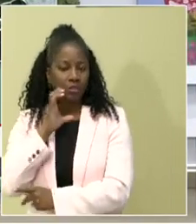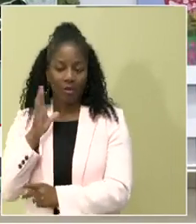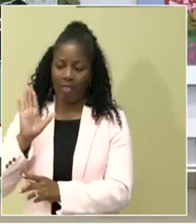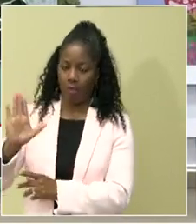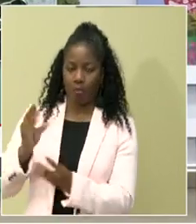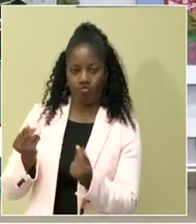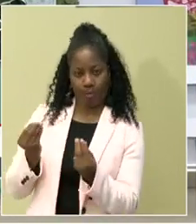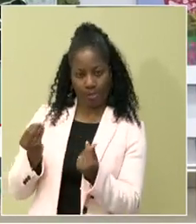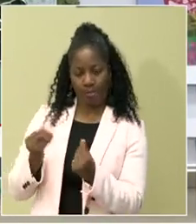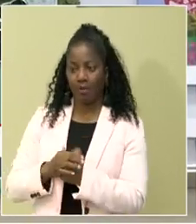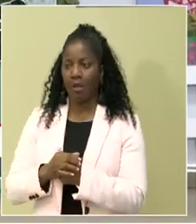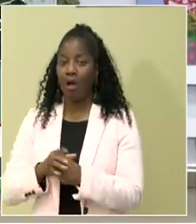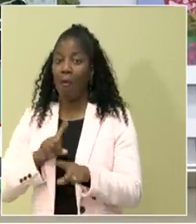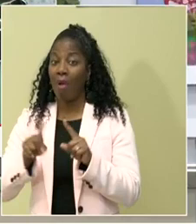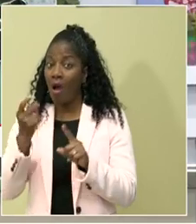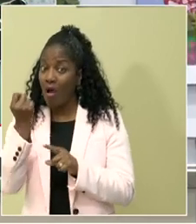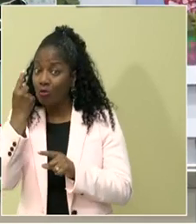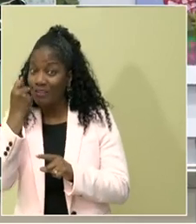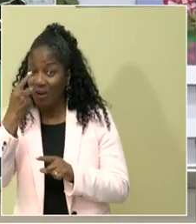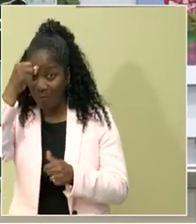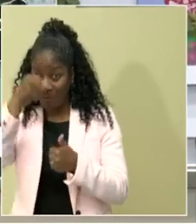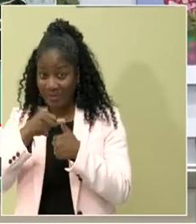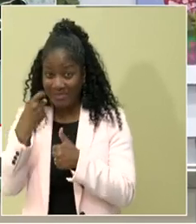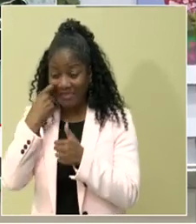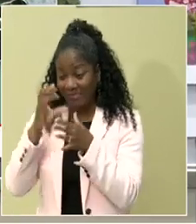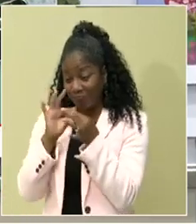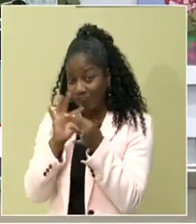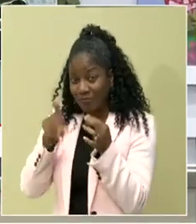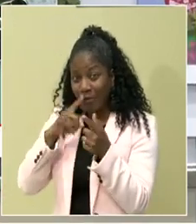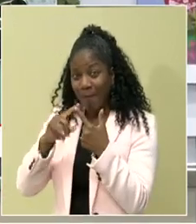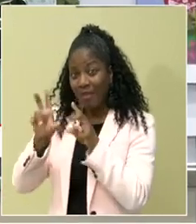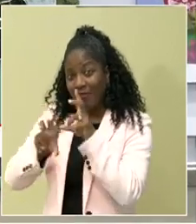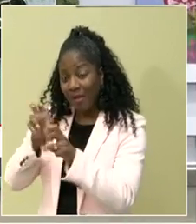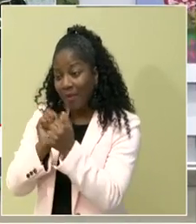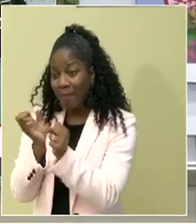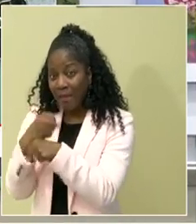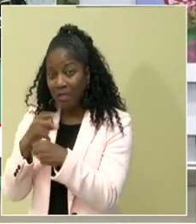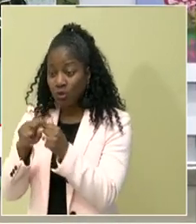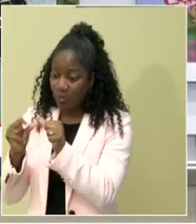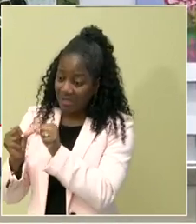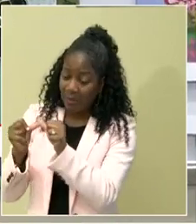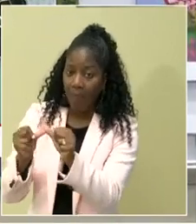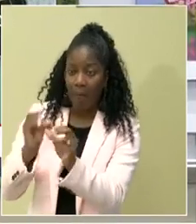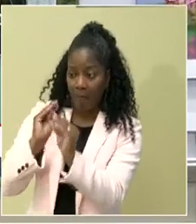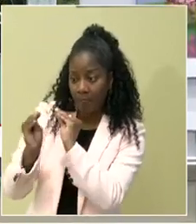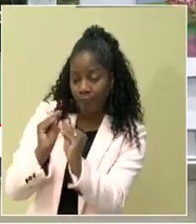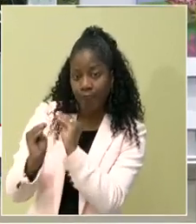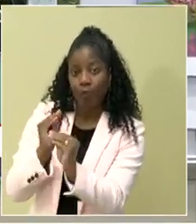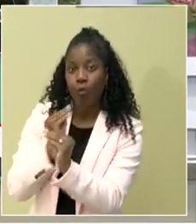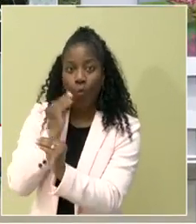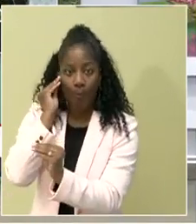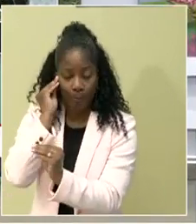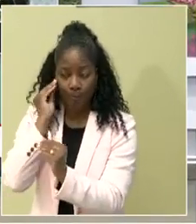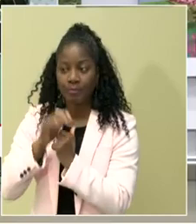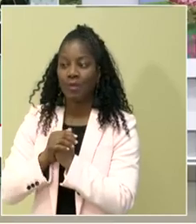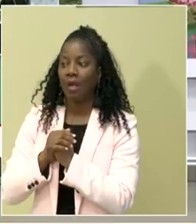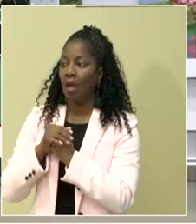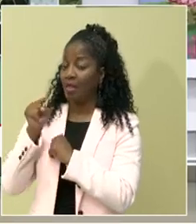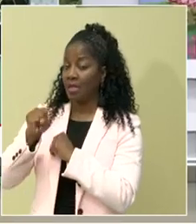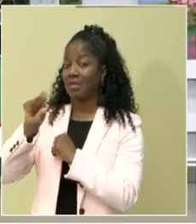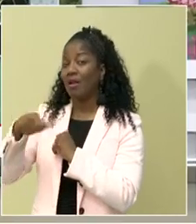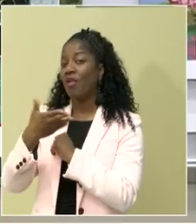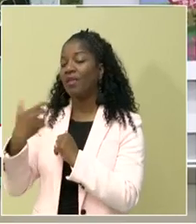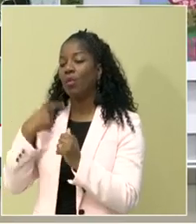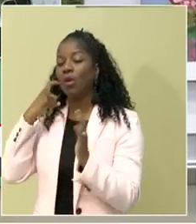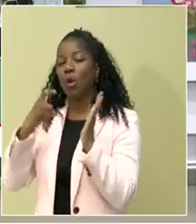that, so on top of, I already talked about the investments that they can make to keep up. This is another thing that we notice.